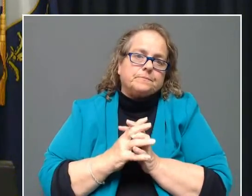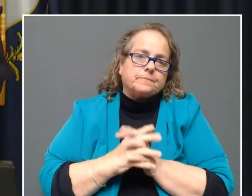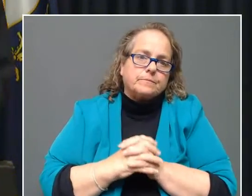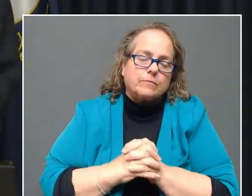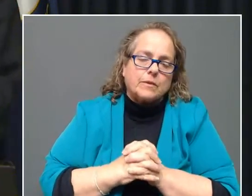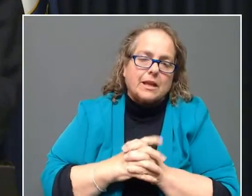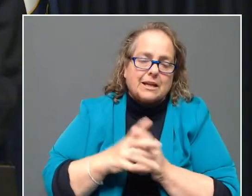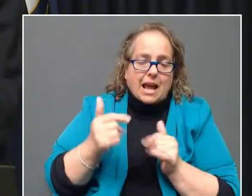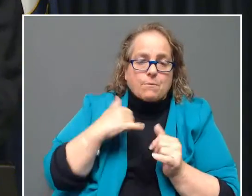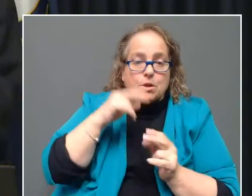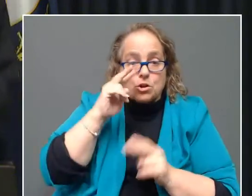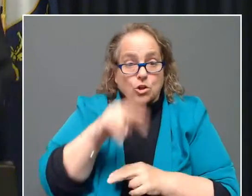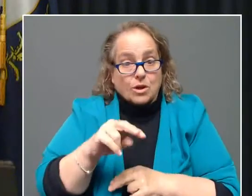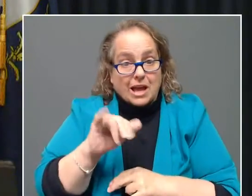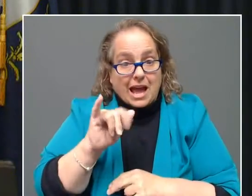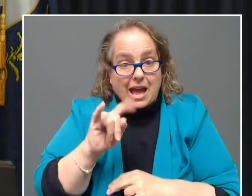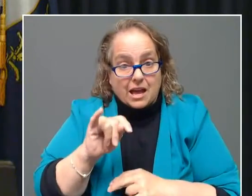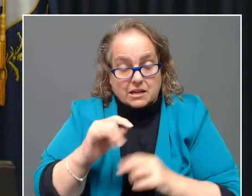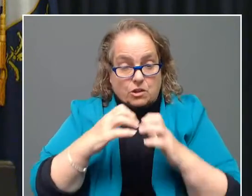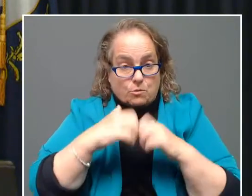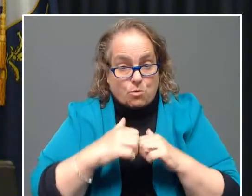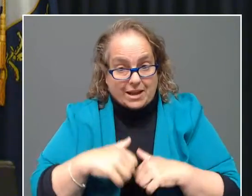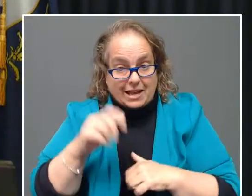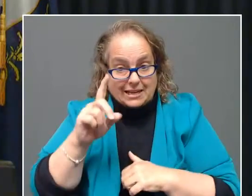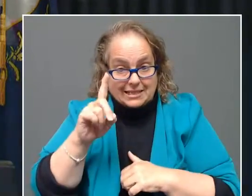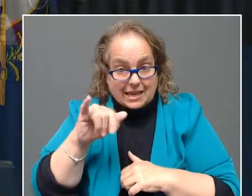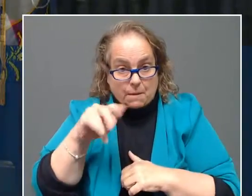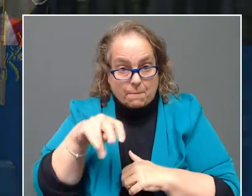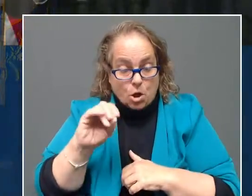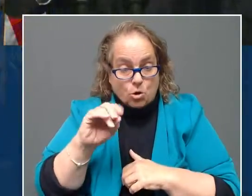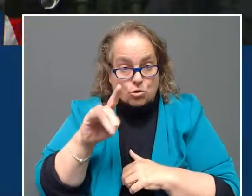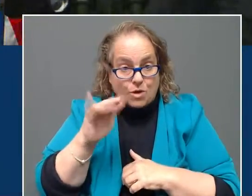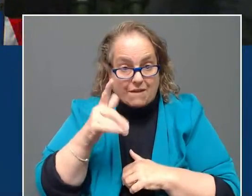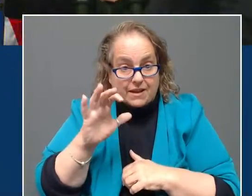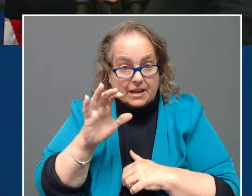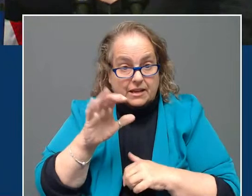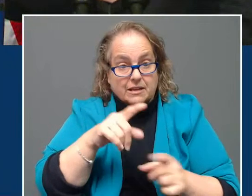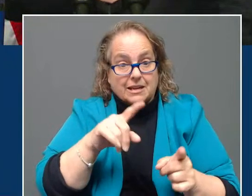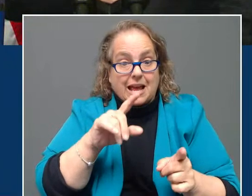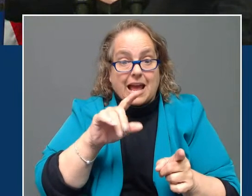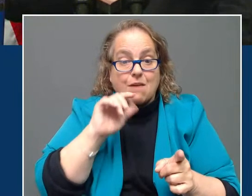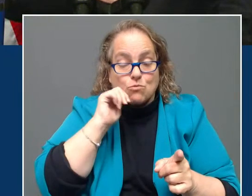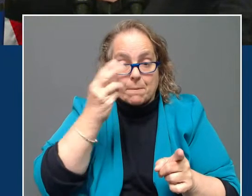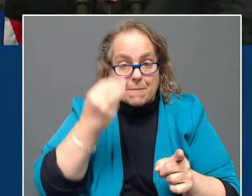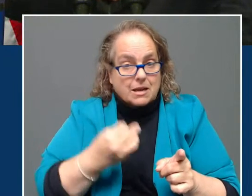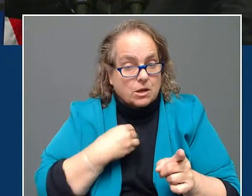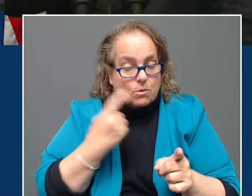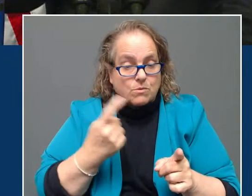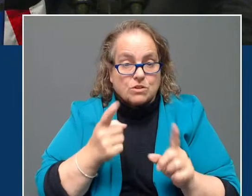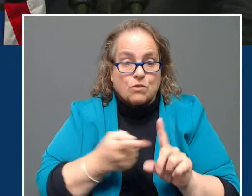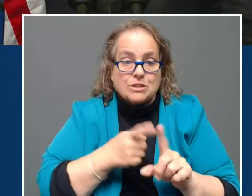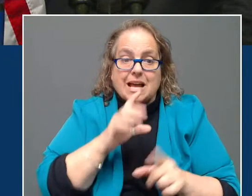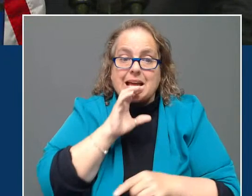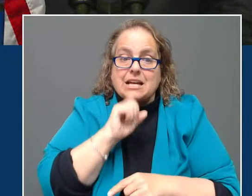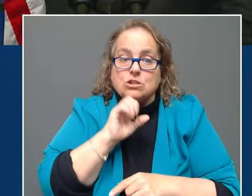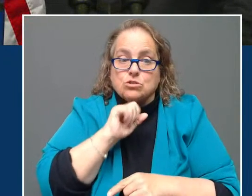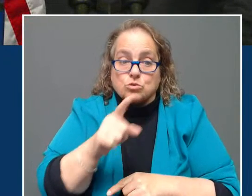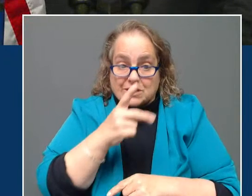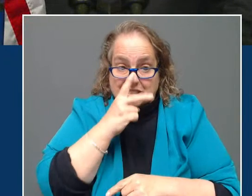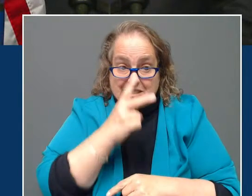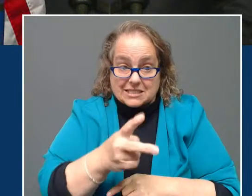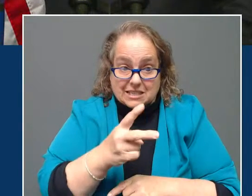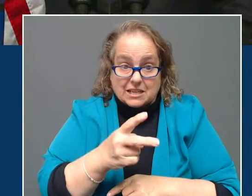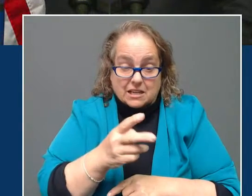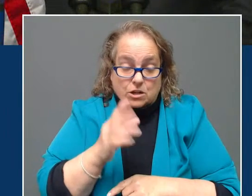the demographic breakdown, which we do every Monday, first by age. What you'll see is this used to